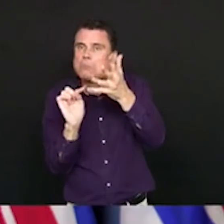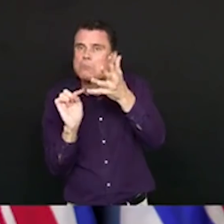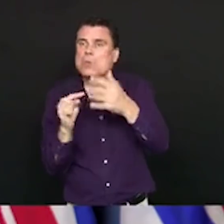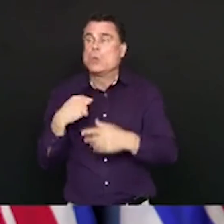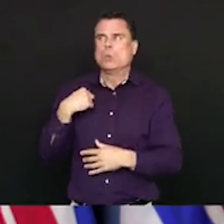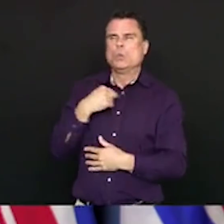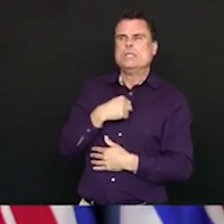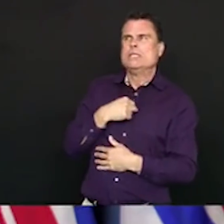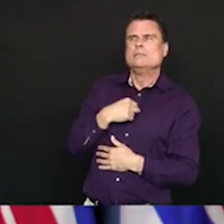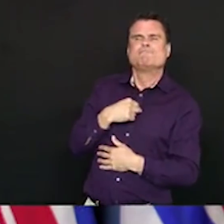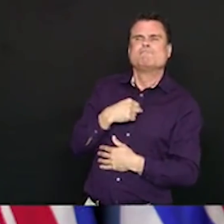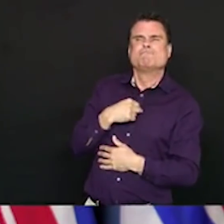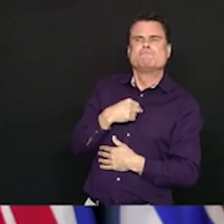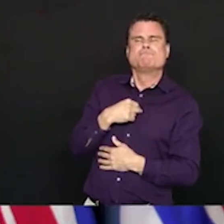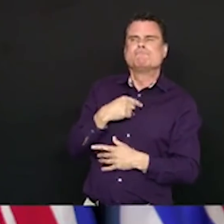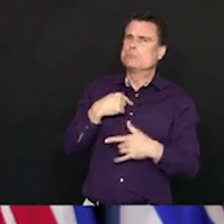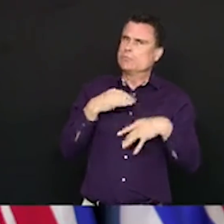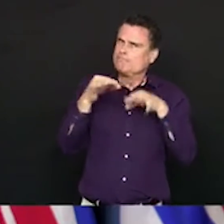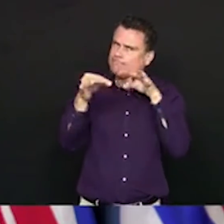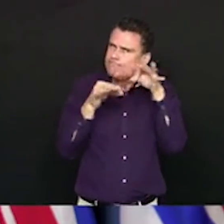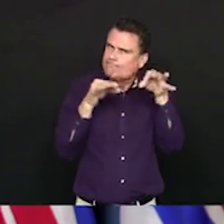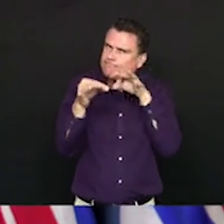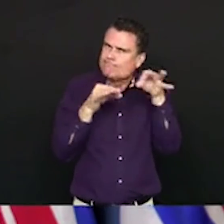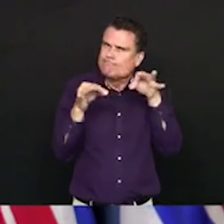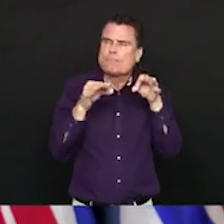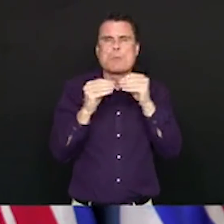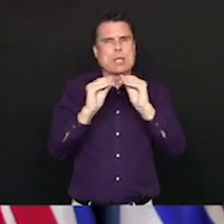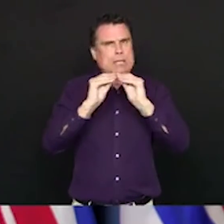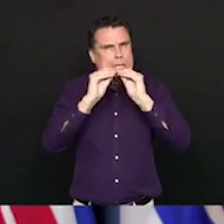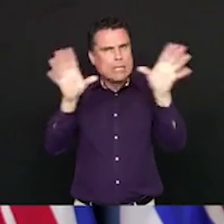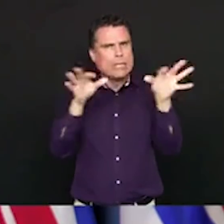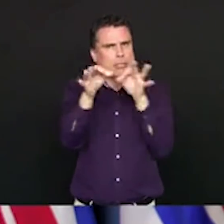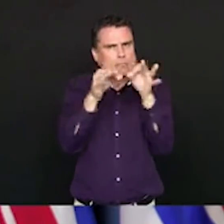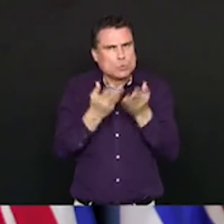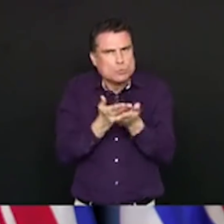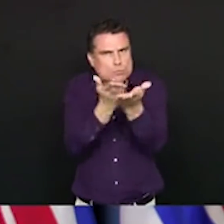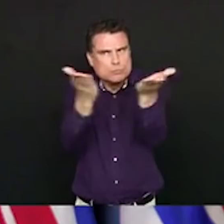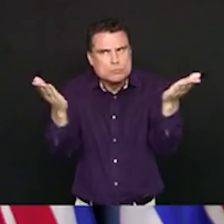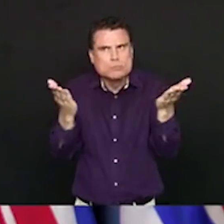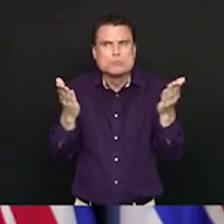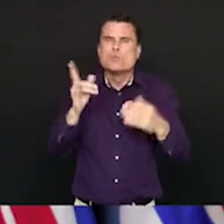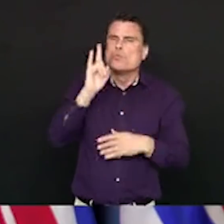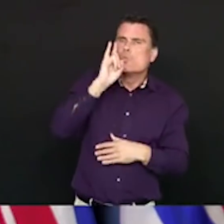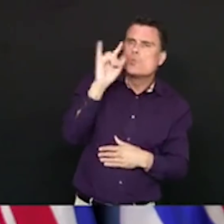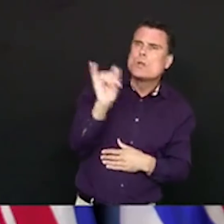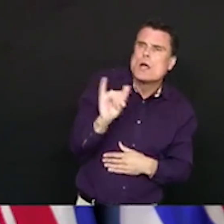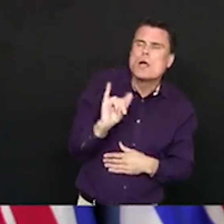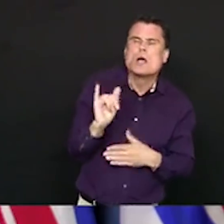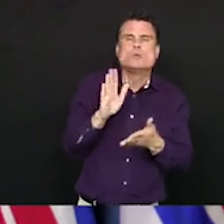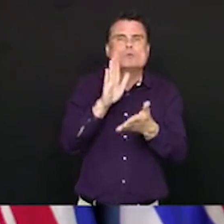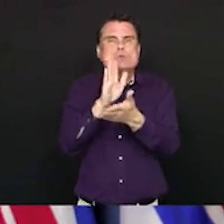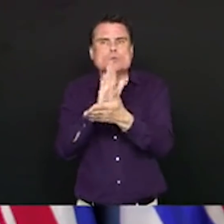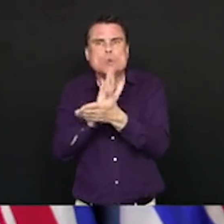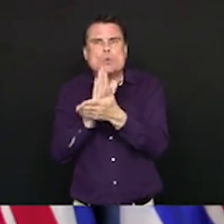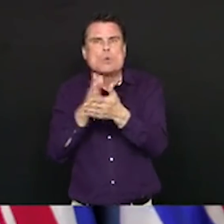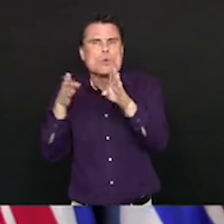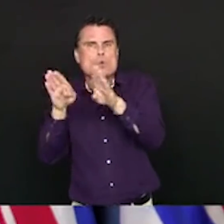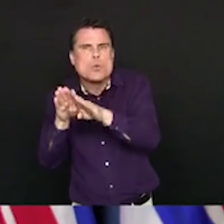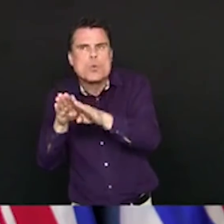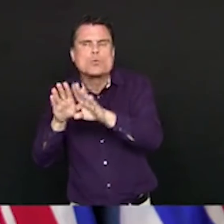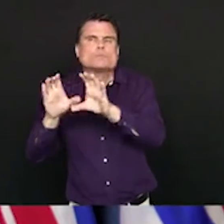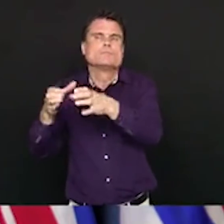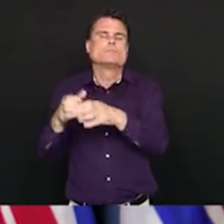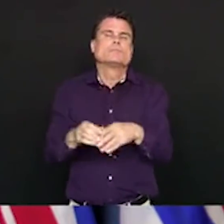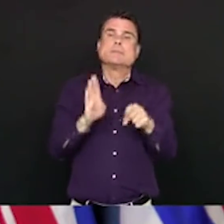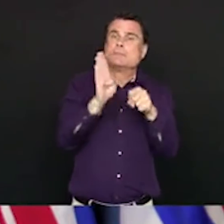health officials to make sure that we can ensure that work can carry on in British Columbia, whether it be in the construction sector, whether it be in public transit, and